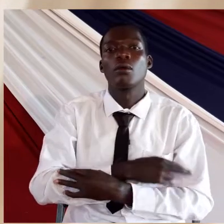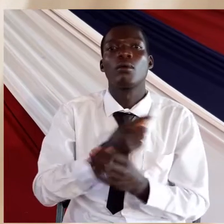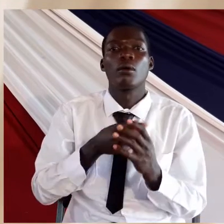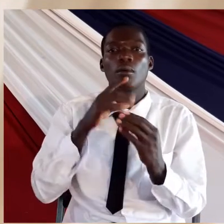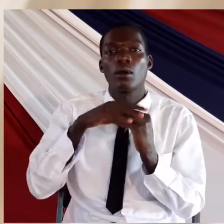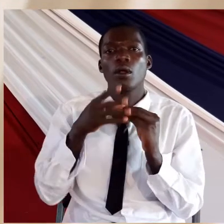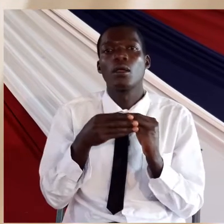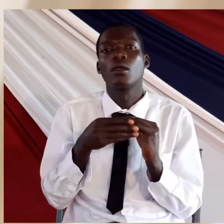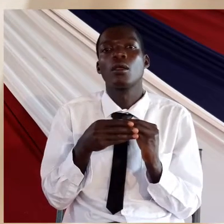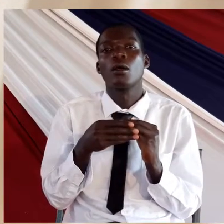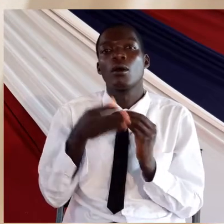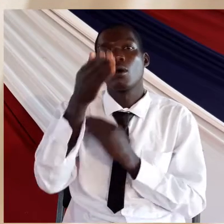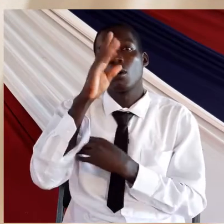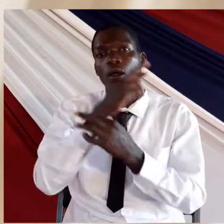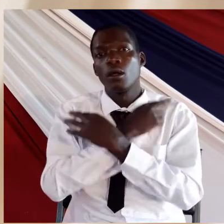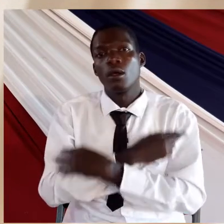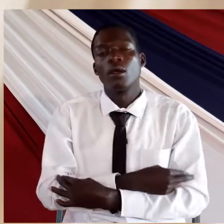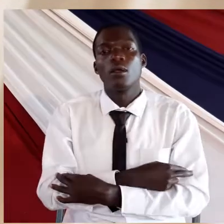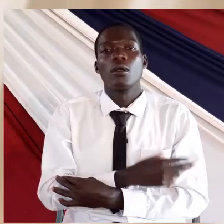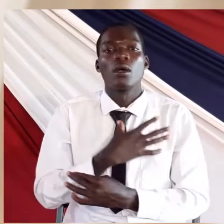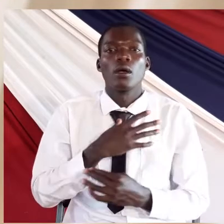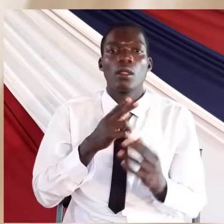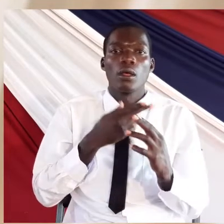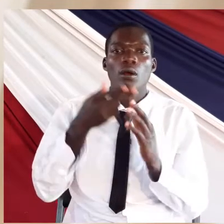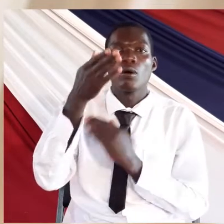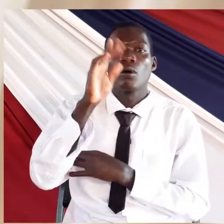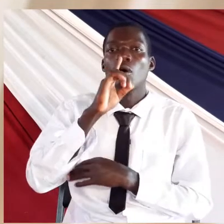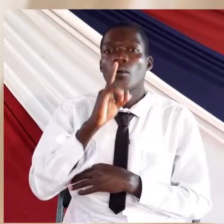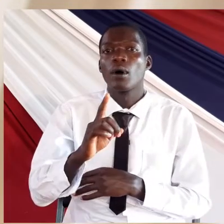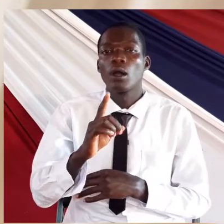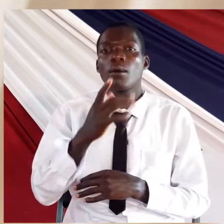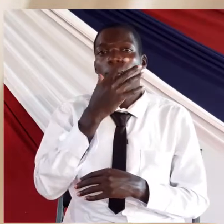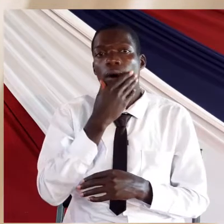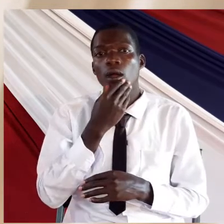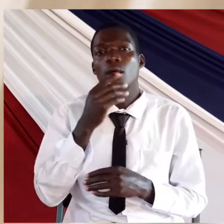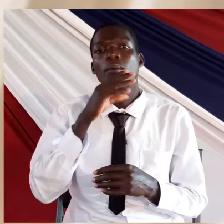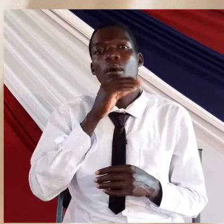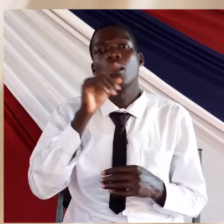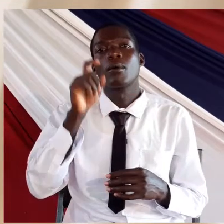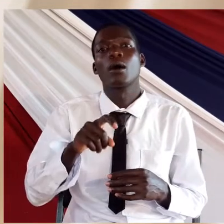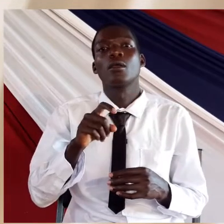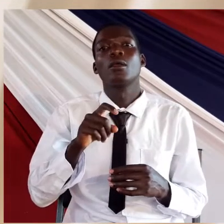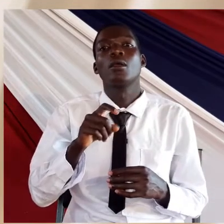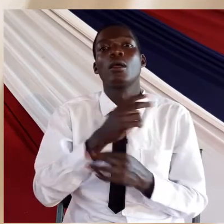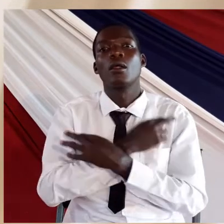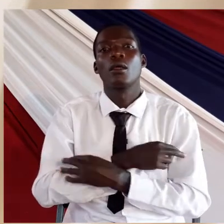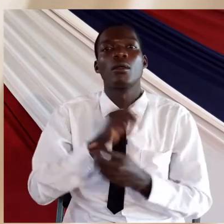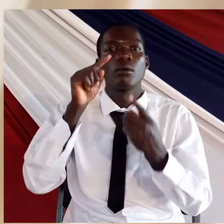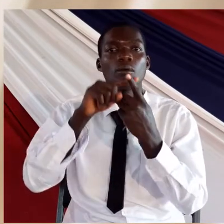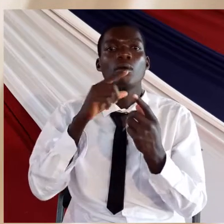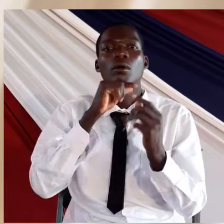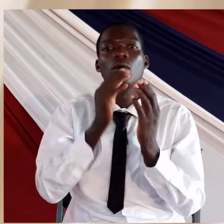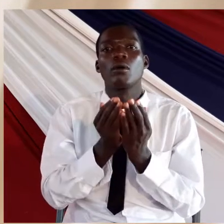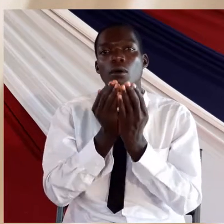creation. And God rested, and then God commanded man that they should also do what? Rest. And do Noah. That's a